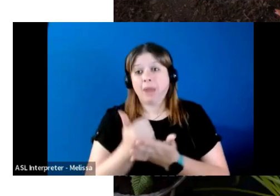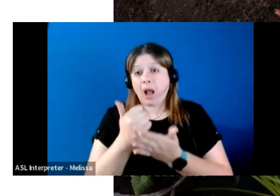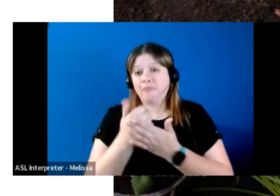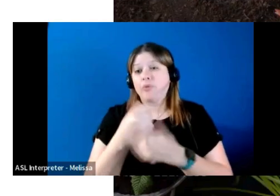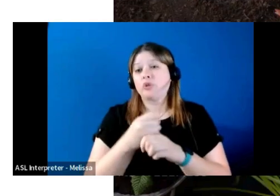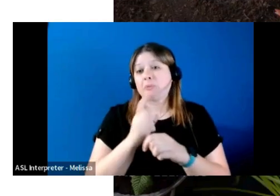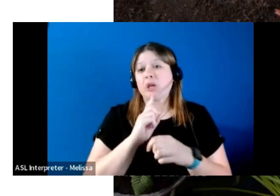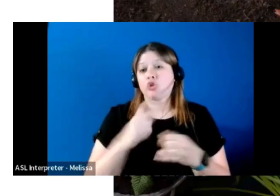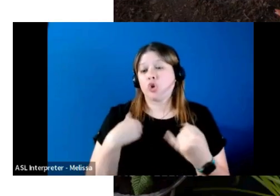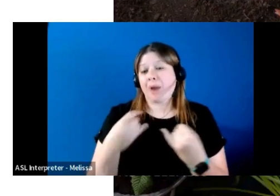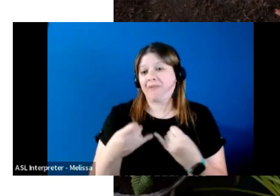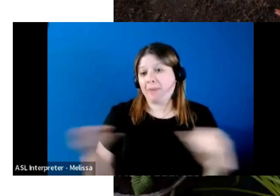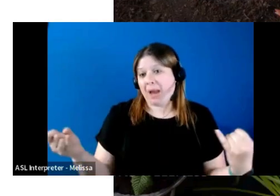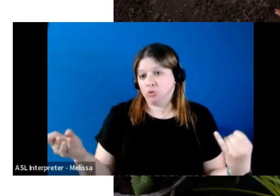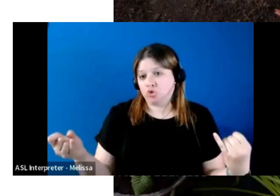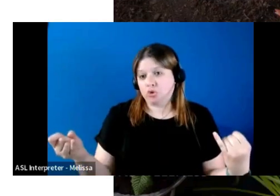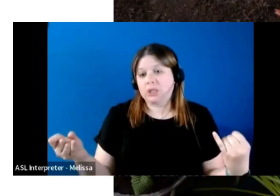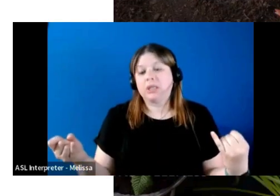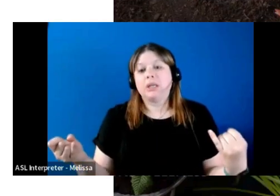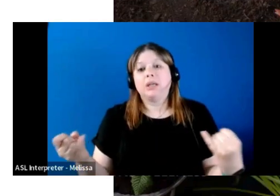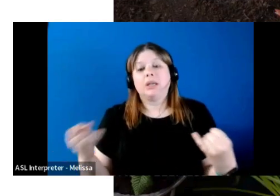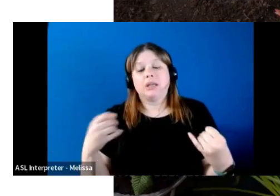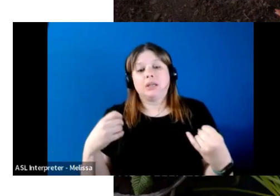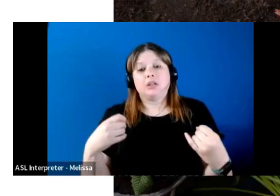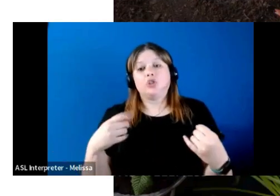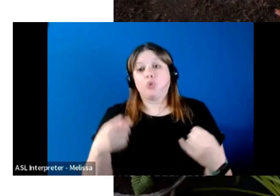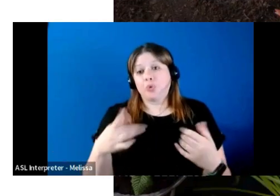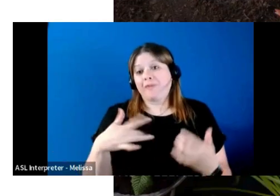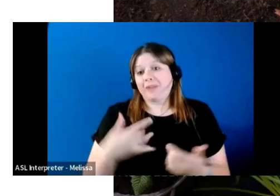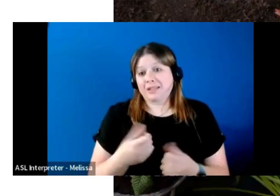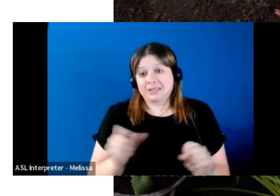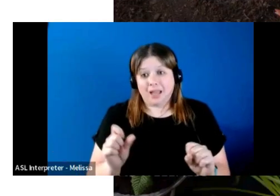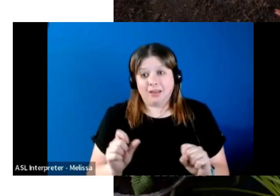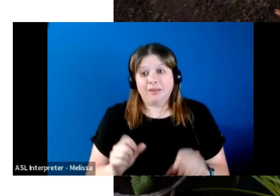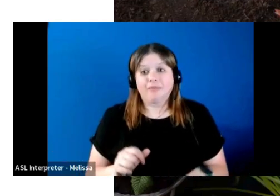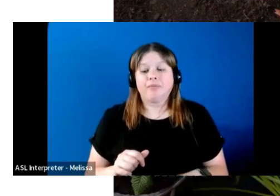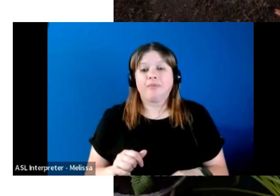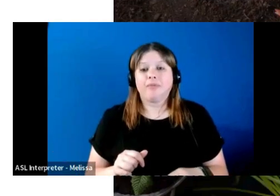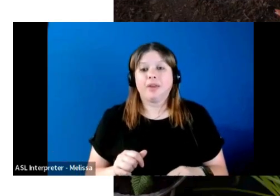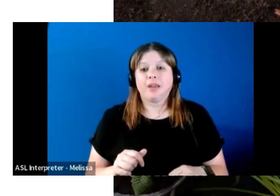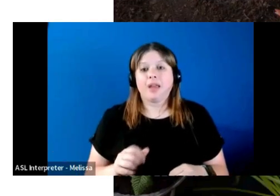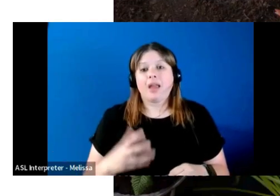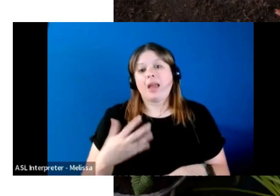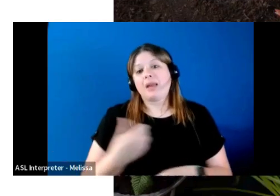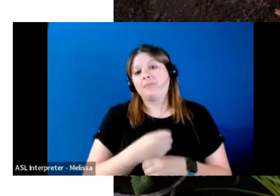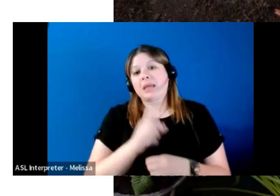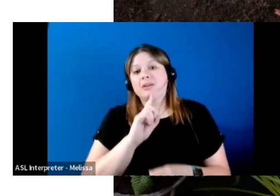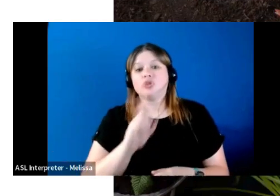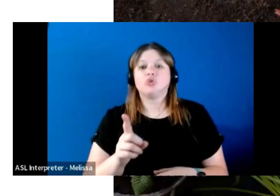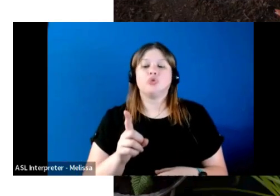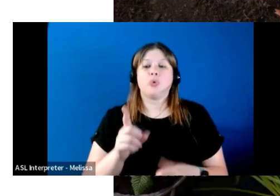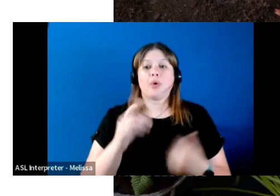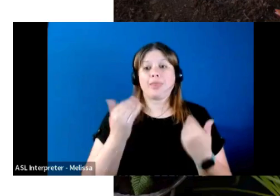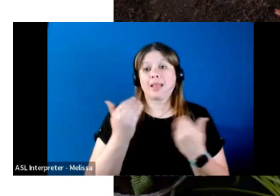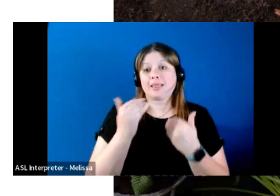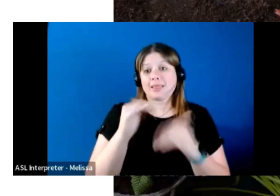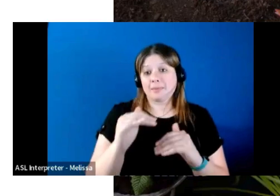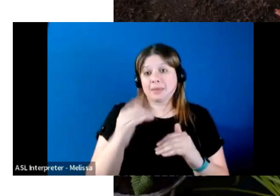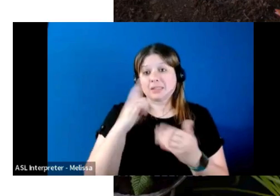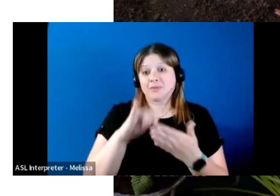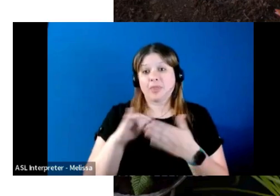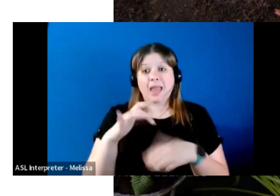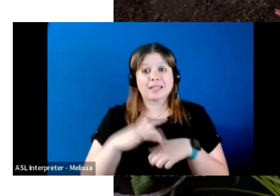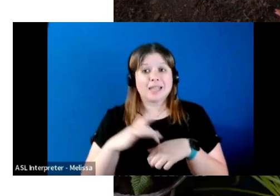boundary so that you can feel safe. And making sure that the limits of this